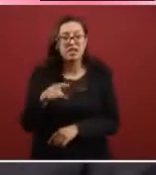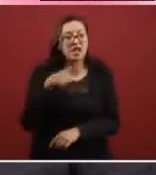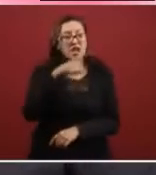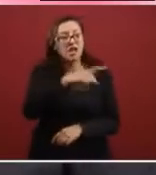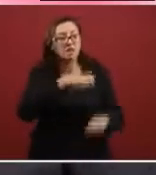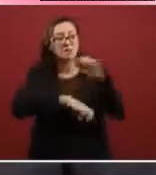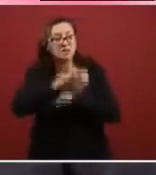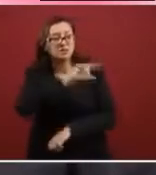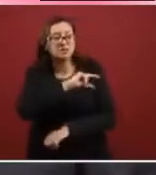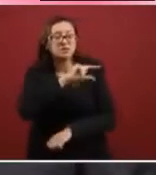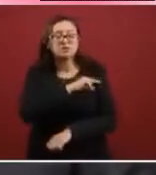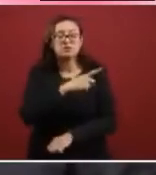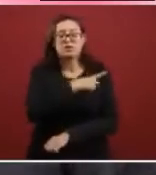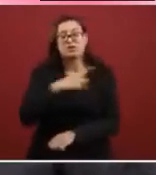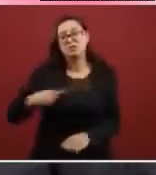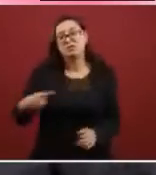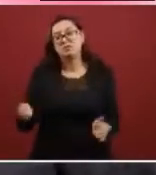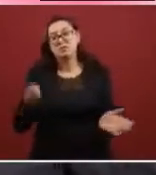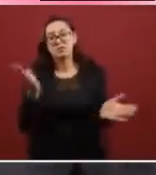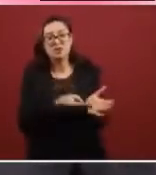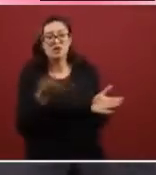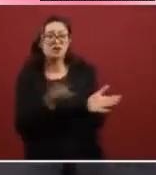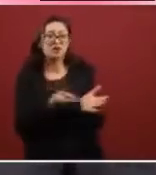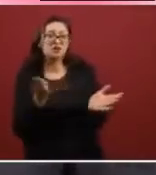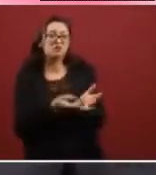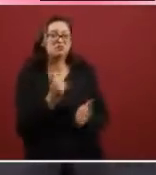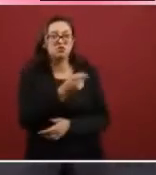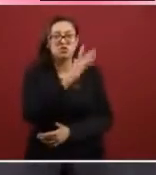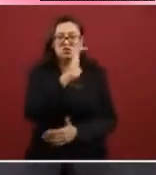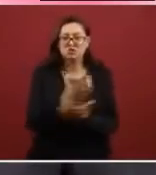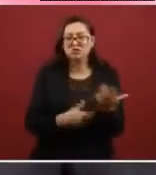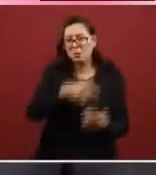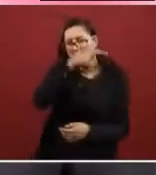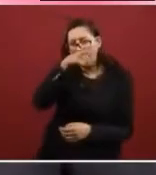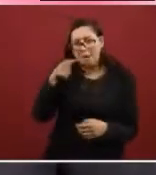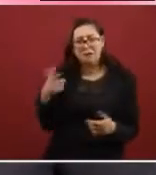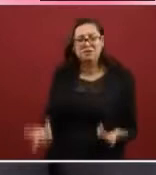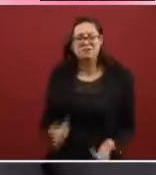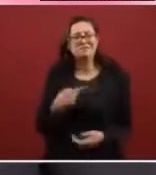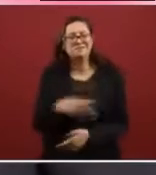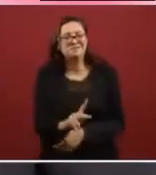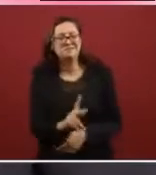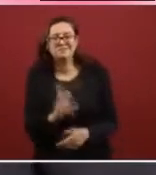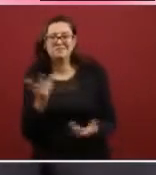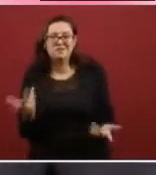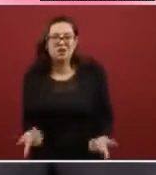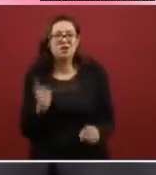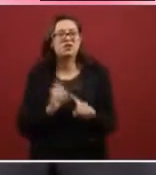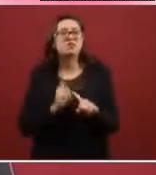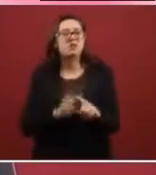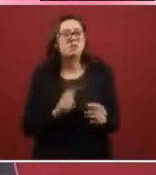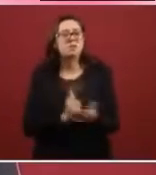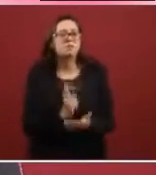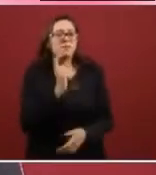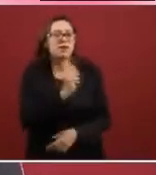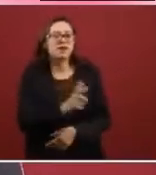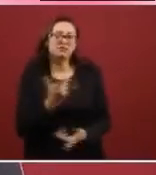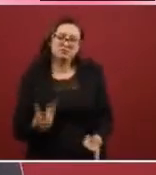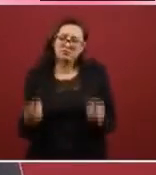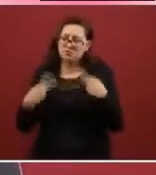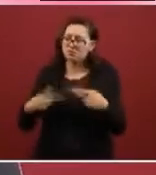companies that created those leoninos. Those bad contracts. Pero that, ¿quién paga? El pueblo. So the people are